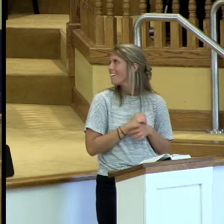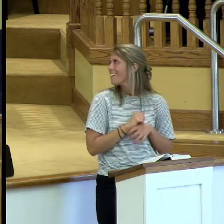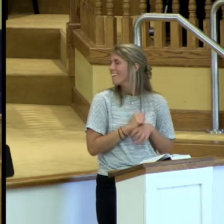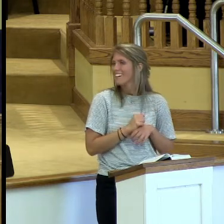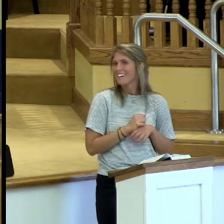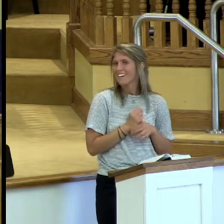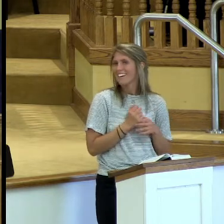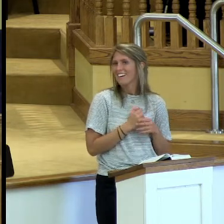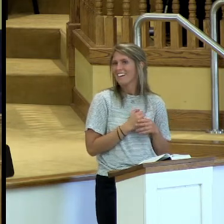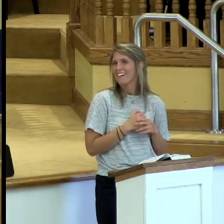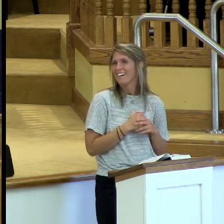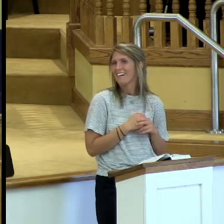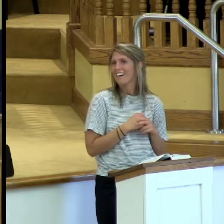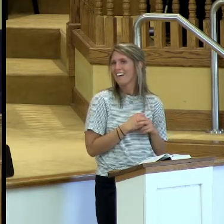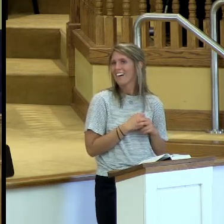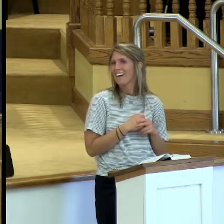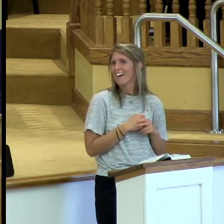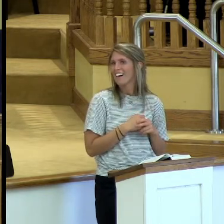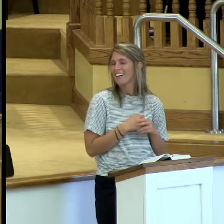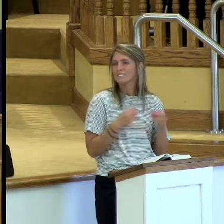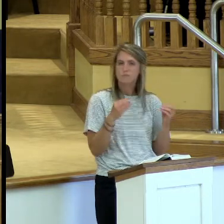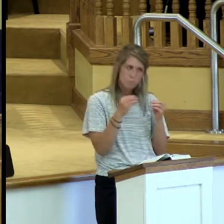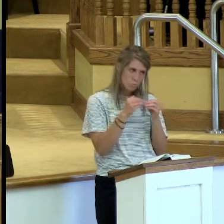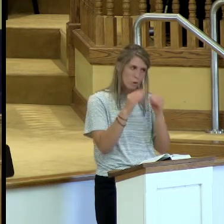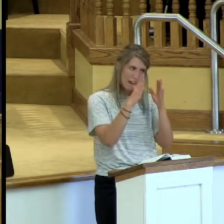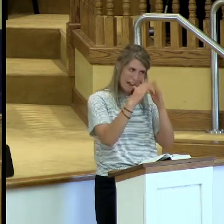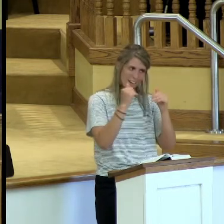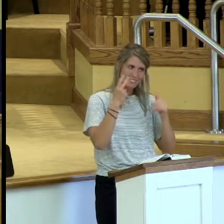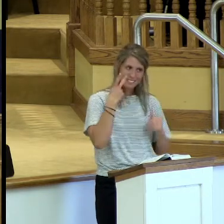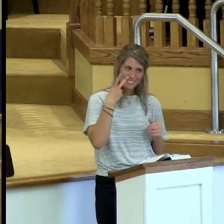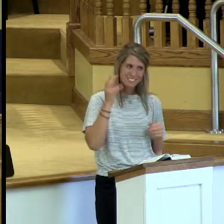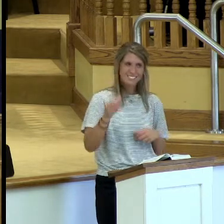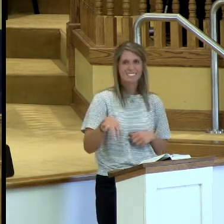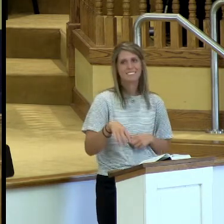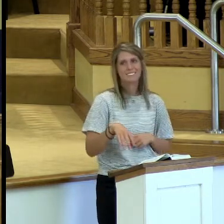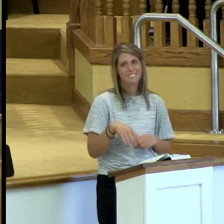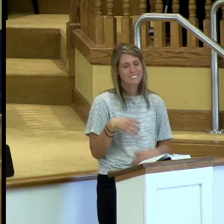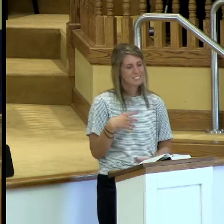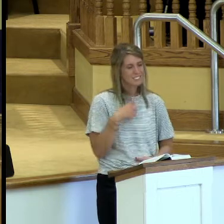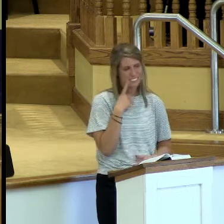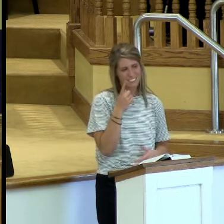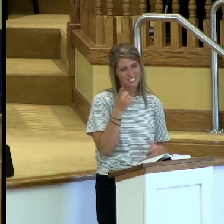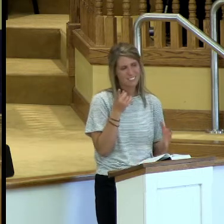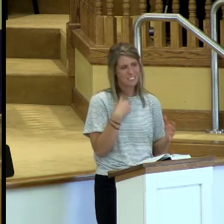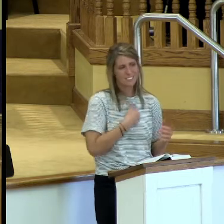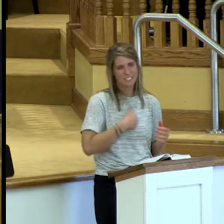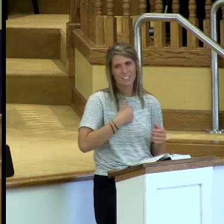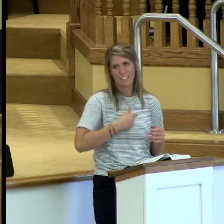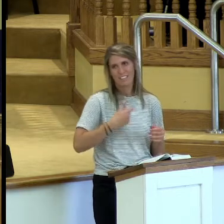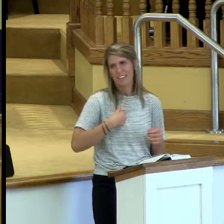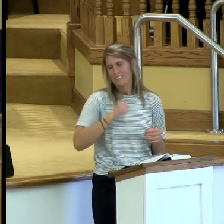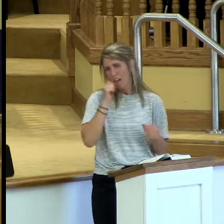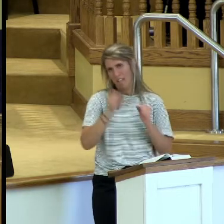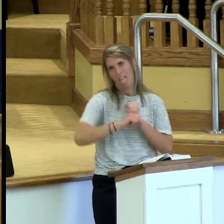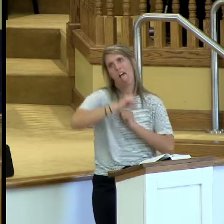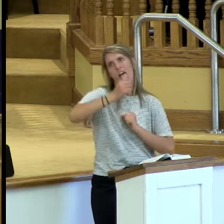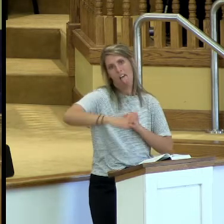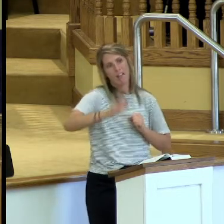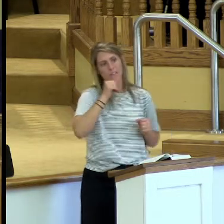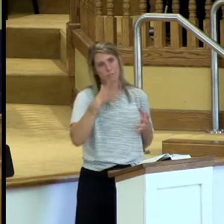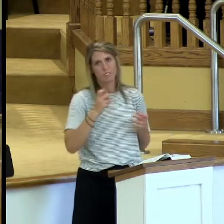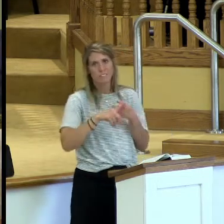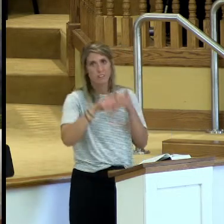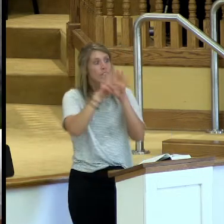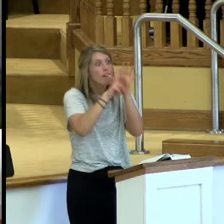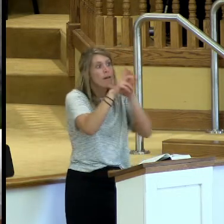I guess you're clicking there. Hey, more houses. That's what you're going to see. Sorry, I'm not this big elaborate guy that wants to go